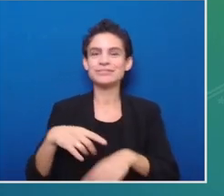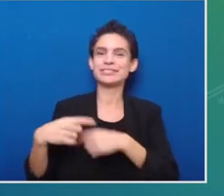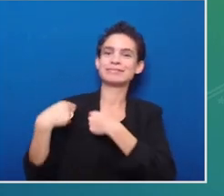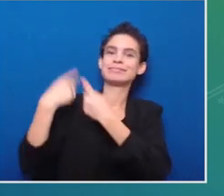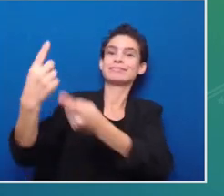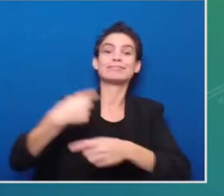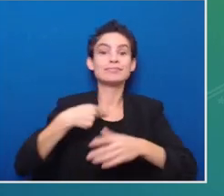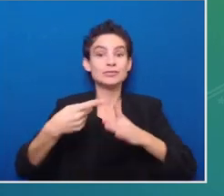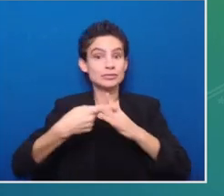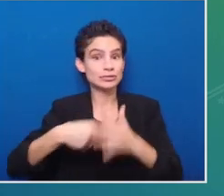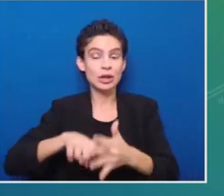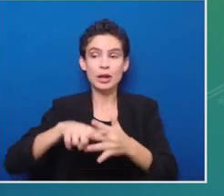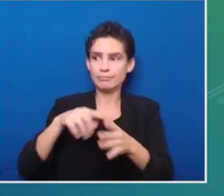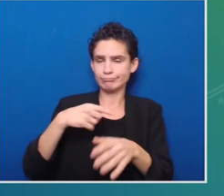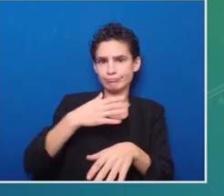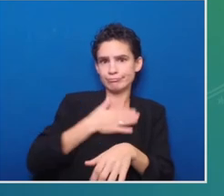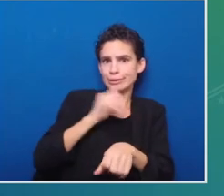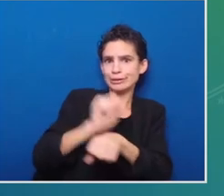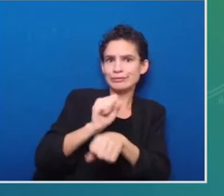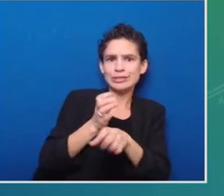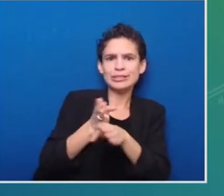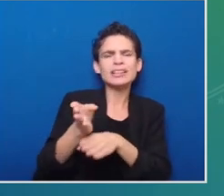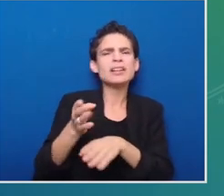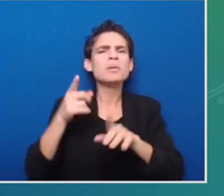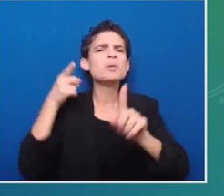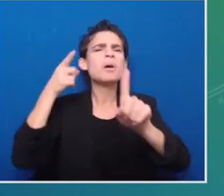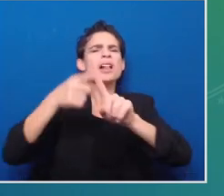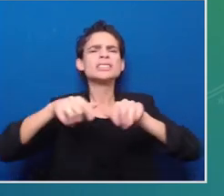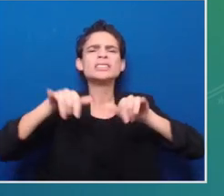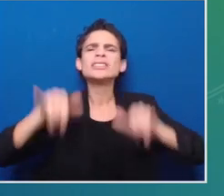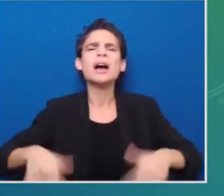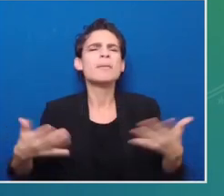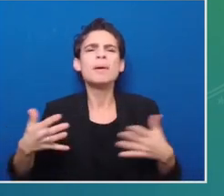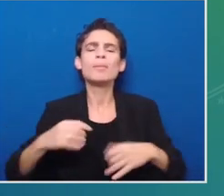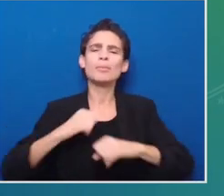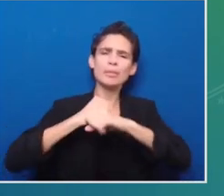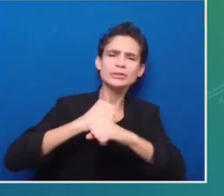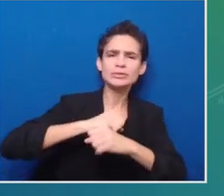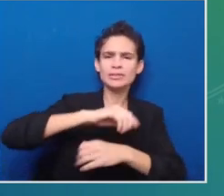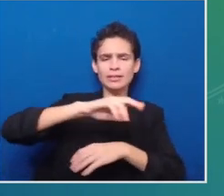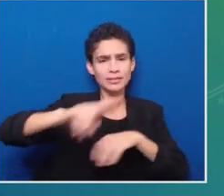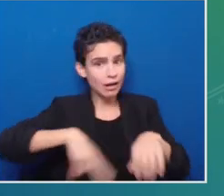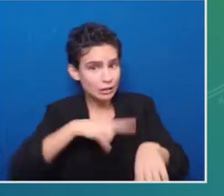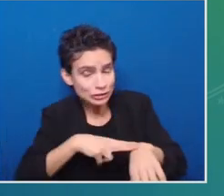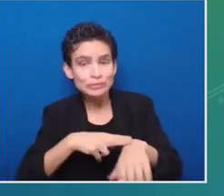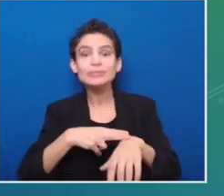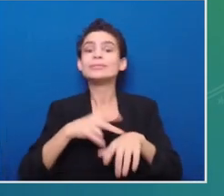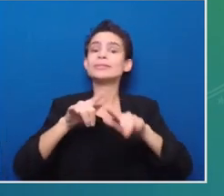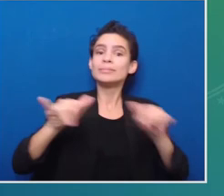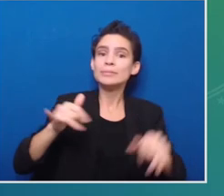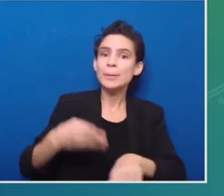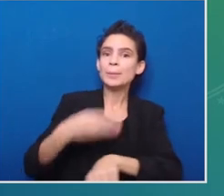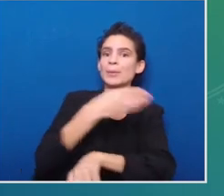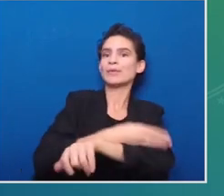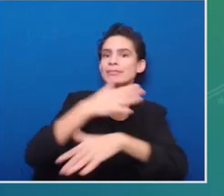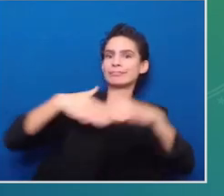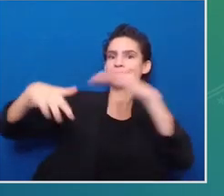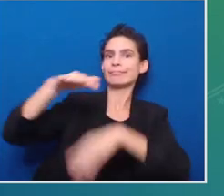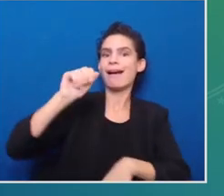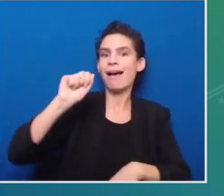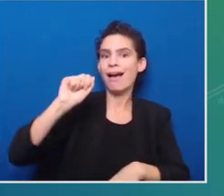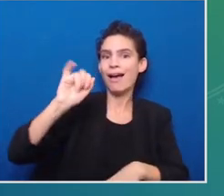my goals have been the same: to safeguard our natural resources, to improve the quality of our air and